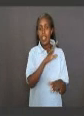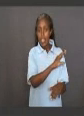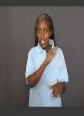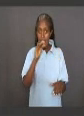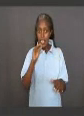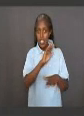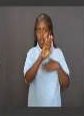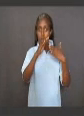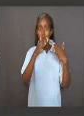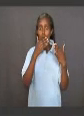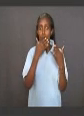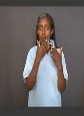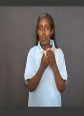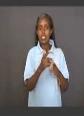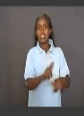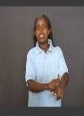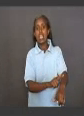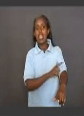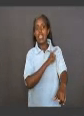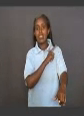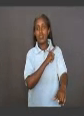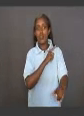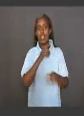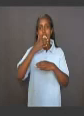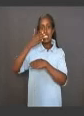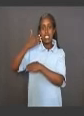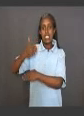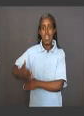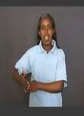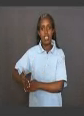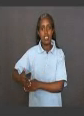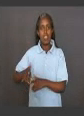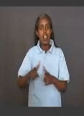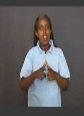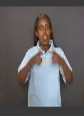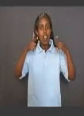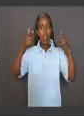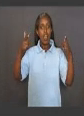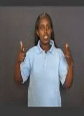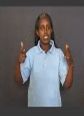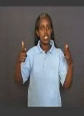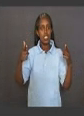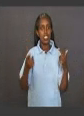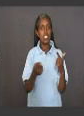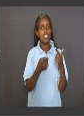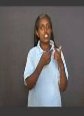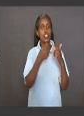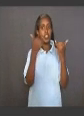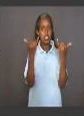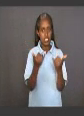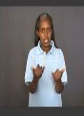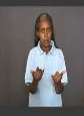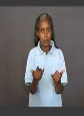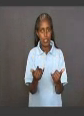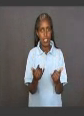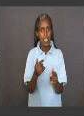And although the lengths of the sides are larger in the second shape,